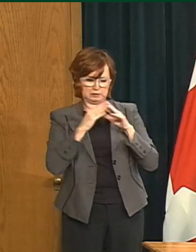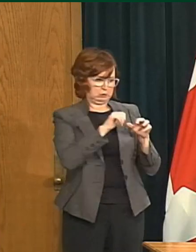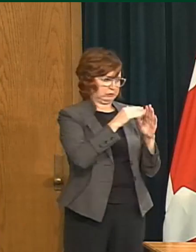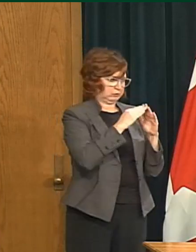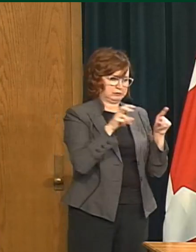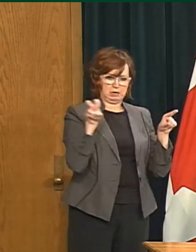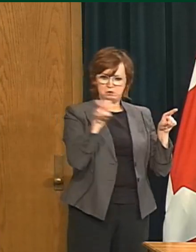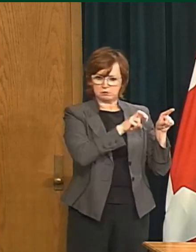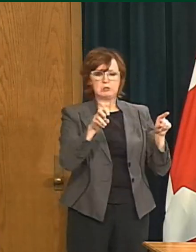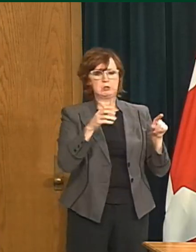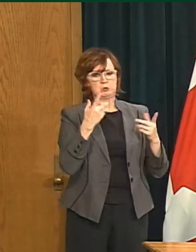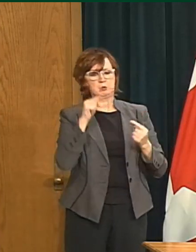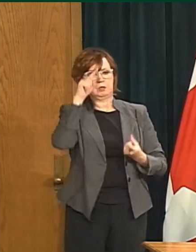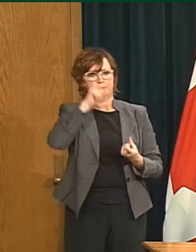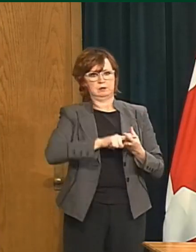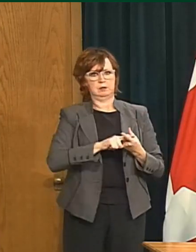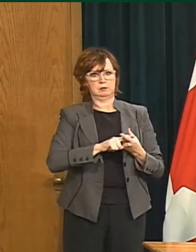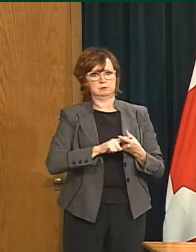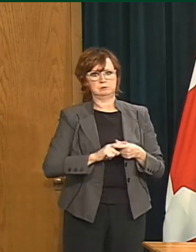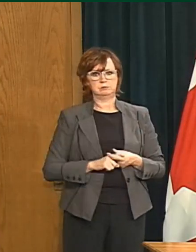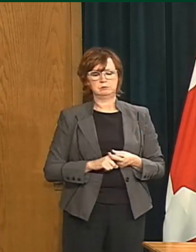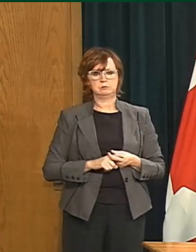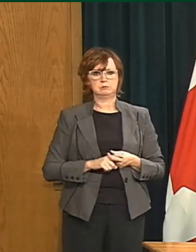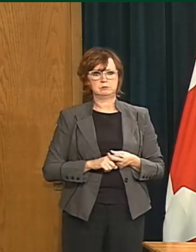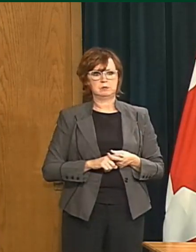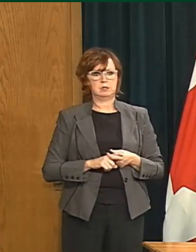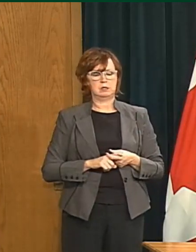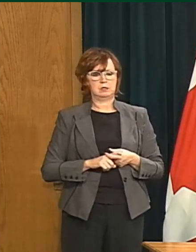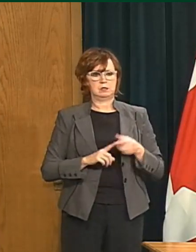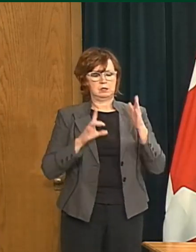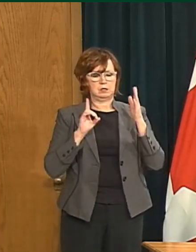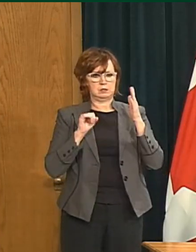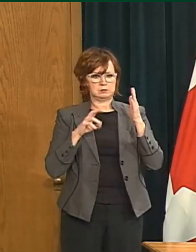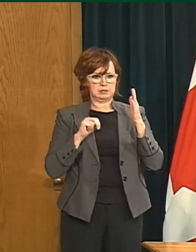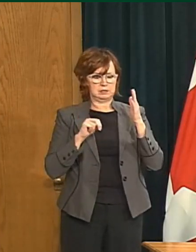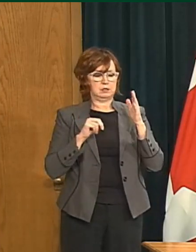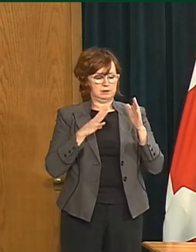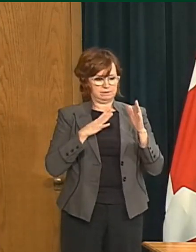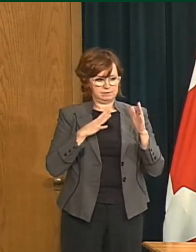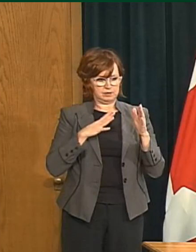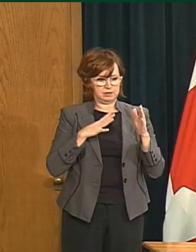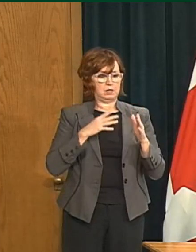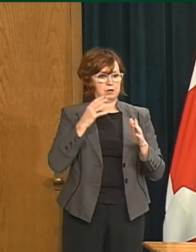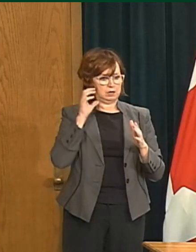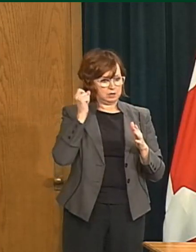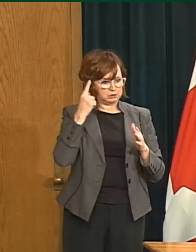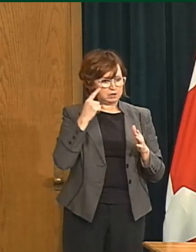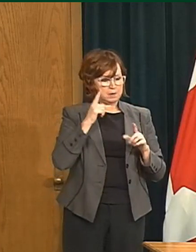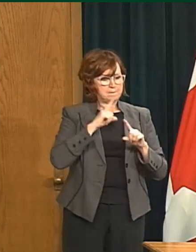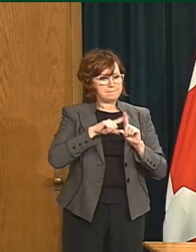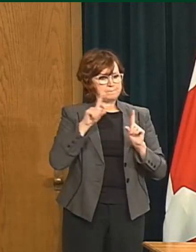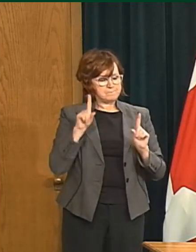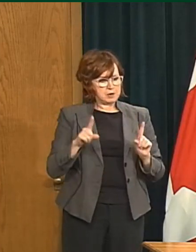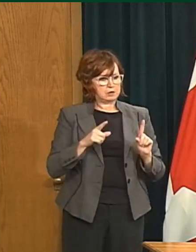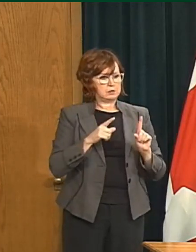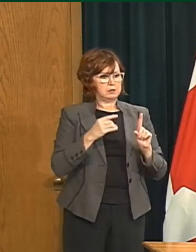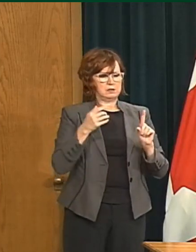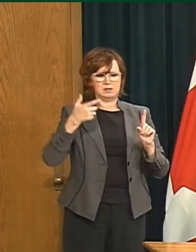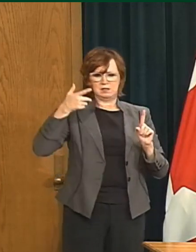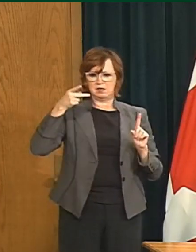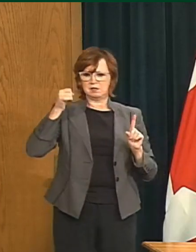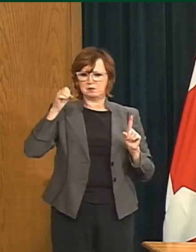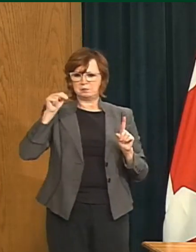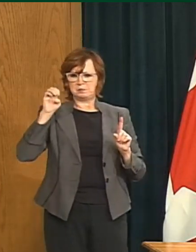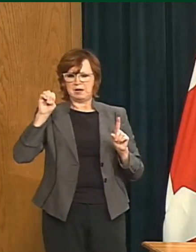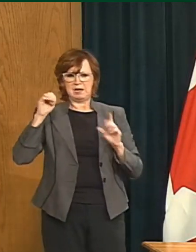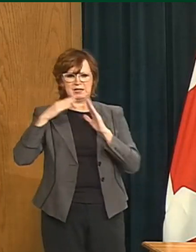and timely way. Do you have a follow-up, Dan? I do, yes. But doctor, to say that there's actually a case of COVID-19 in Pine House when